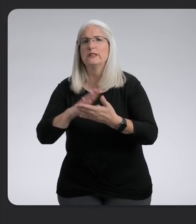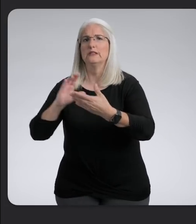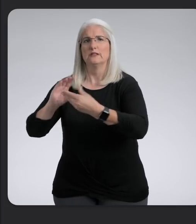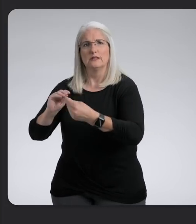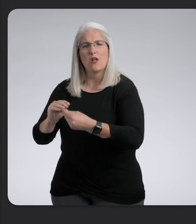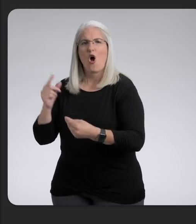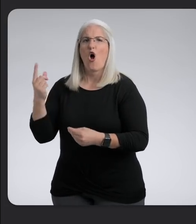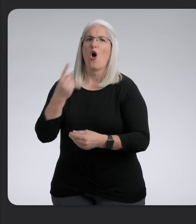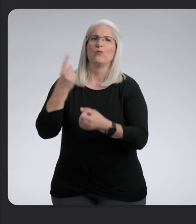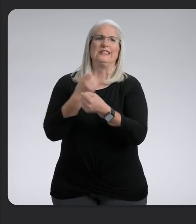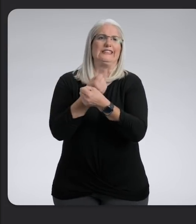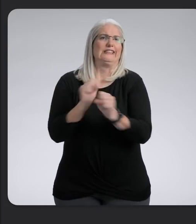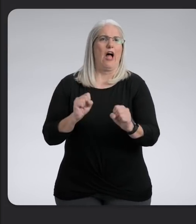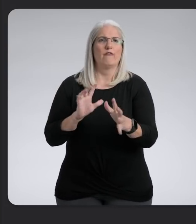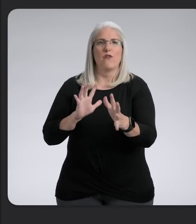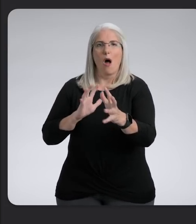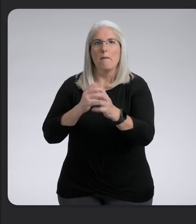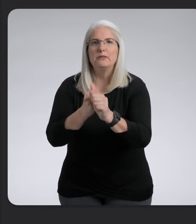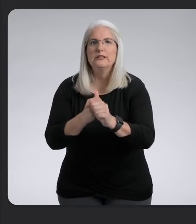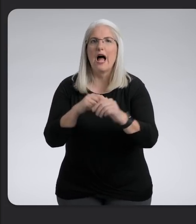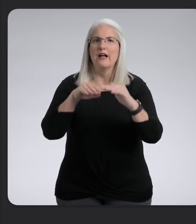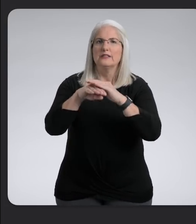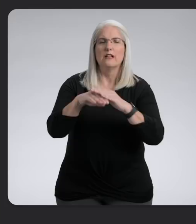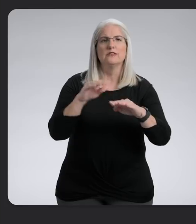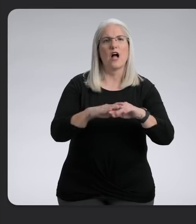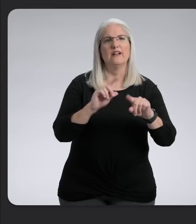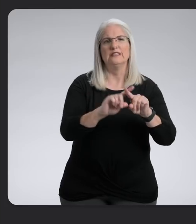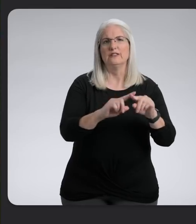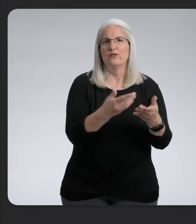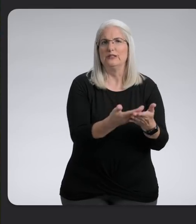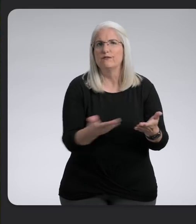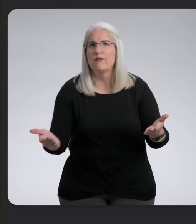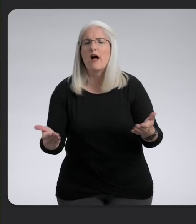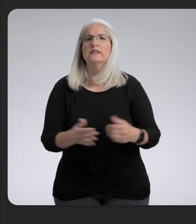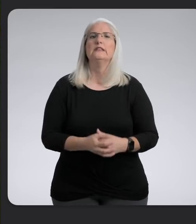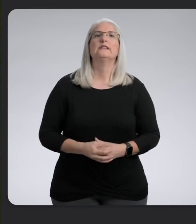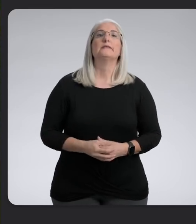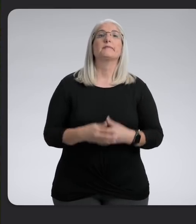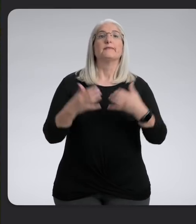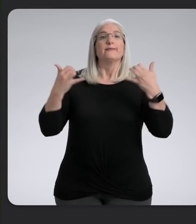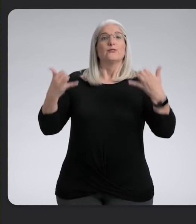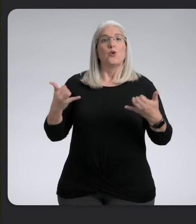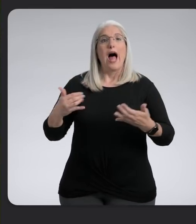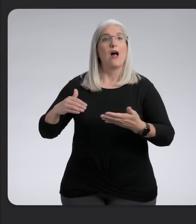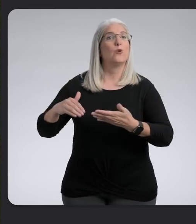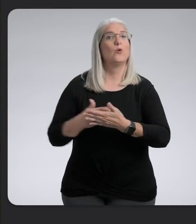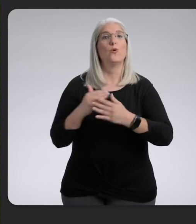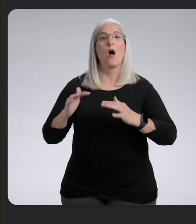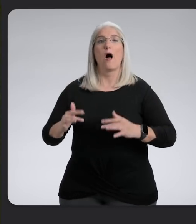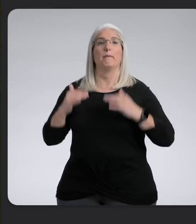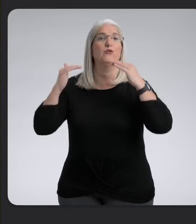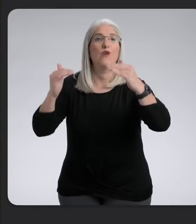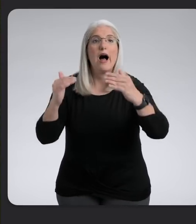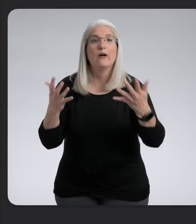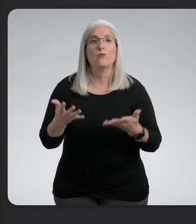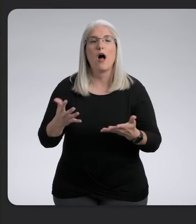safe, up-to-date, and accessible across all of your devices. And today, we're making some big updates.